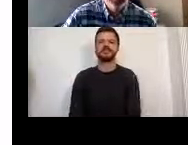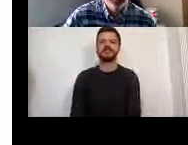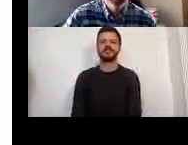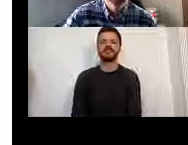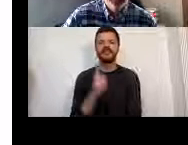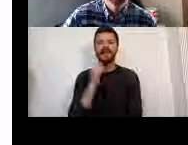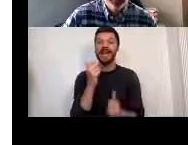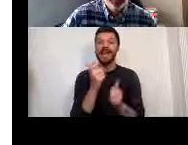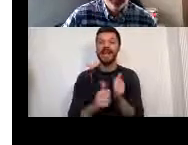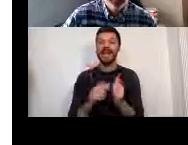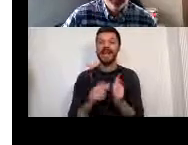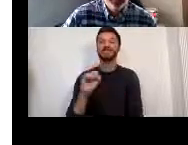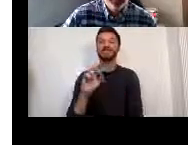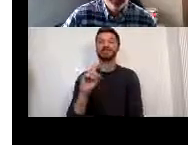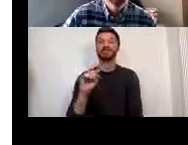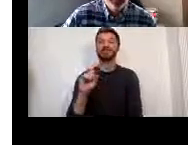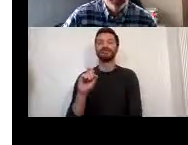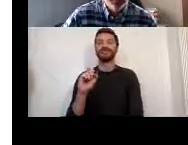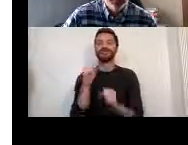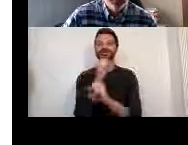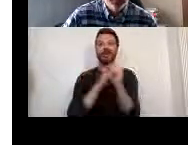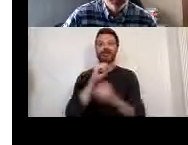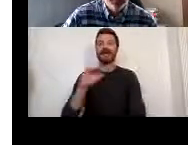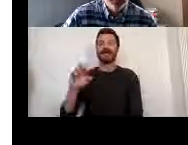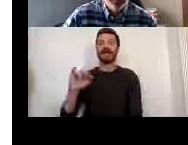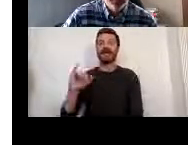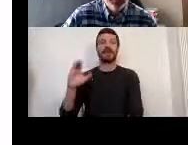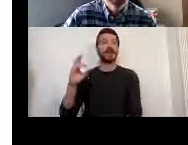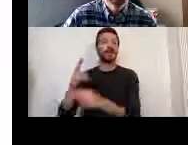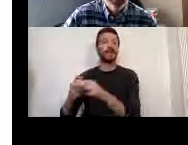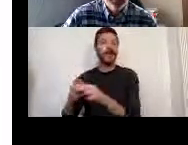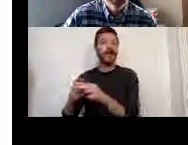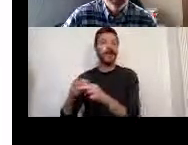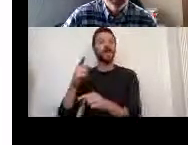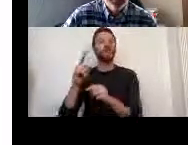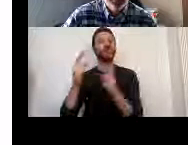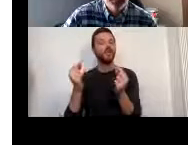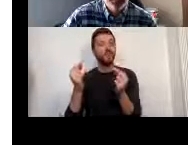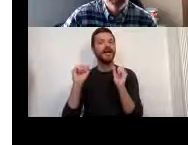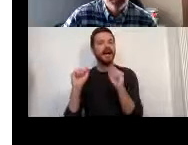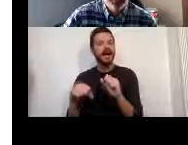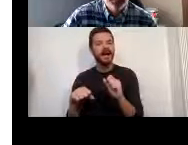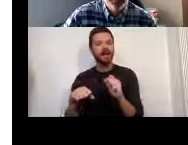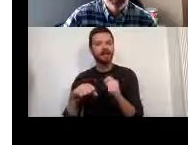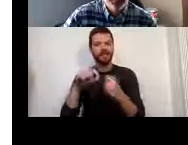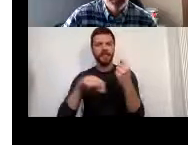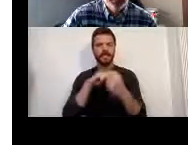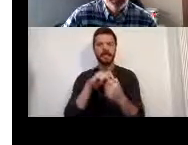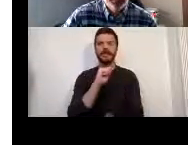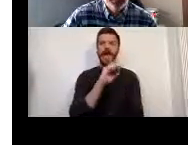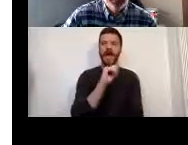strategy that ERIC specifies or lays out, you can specify it in terms of actors,